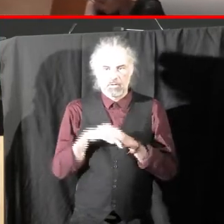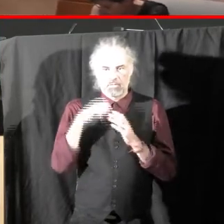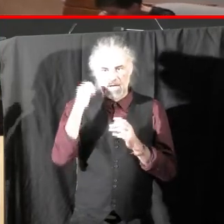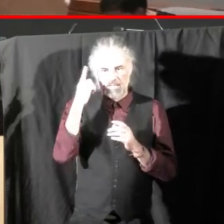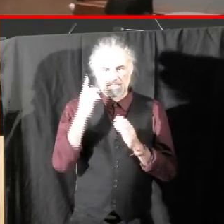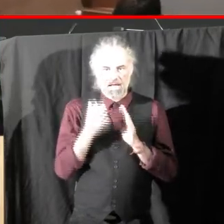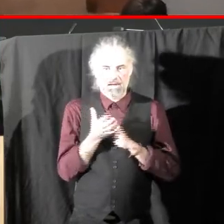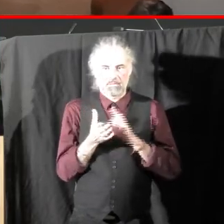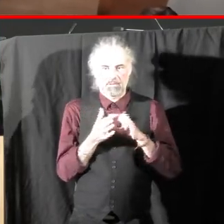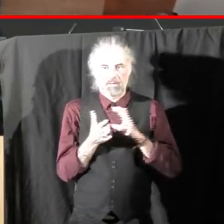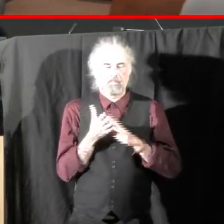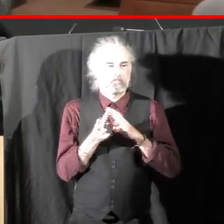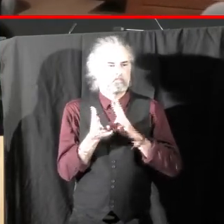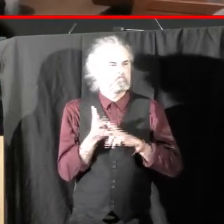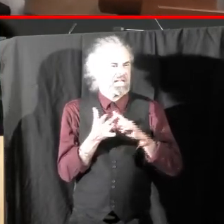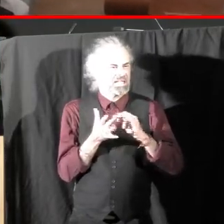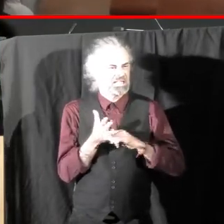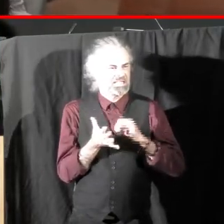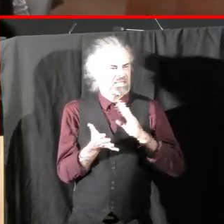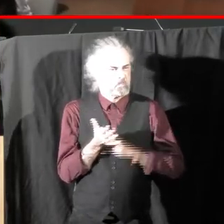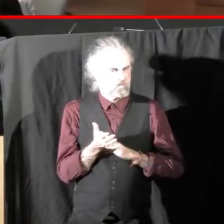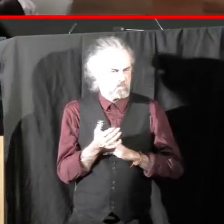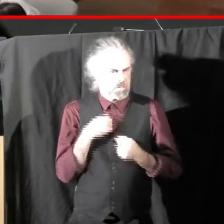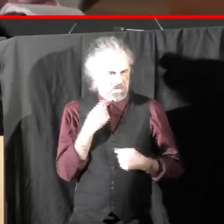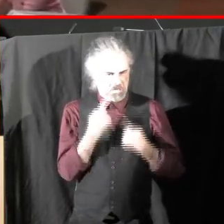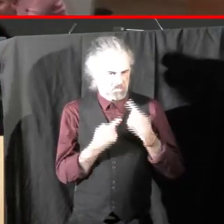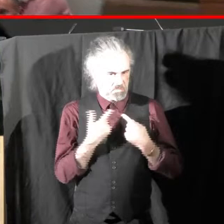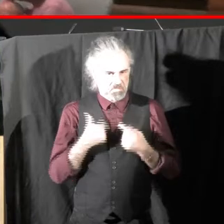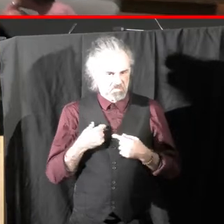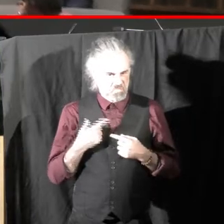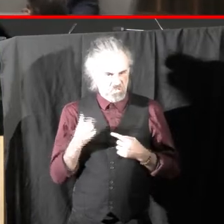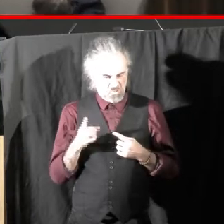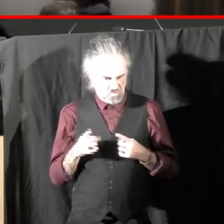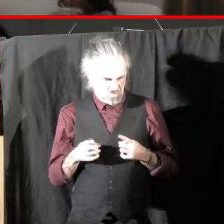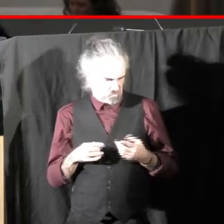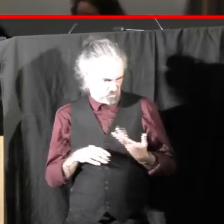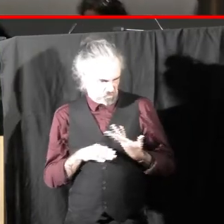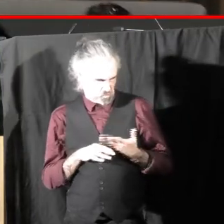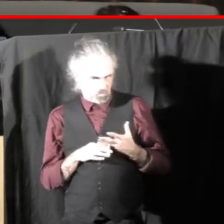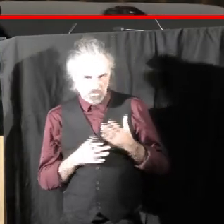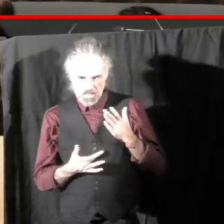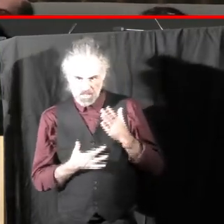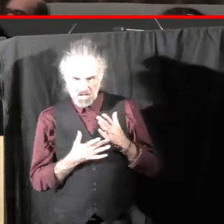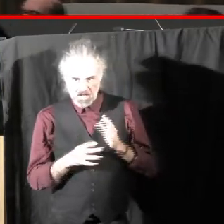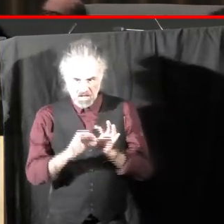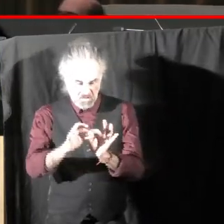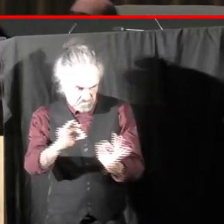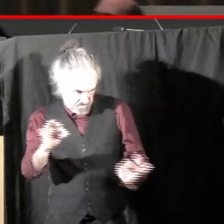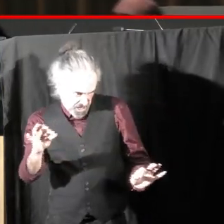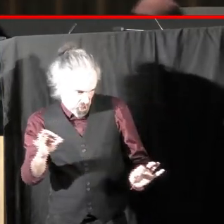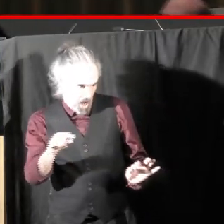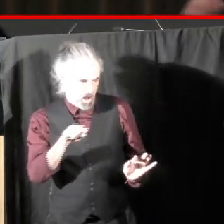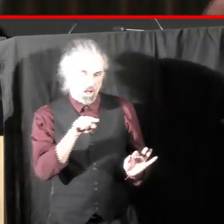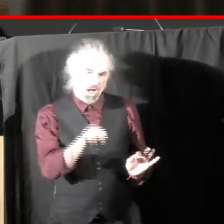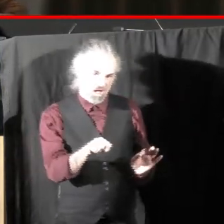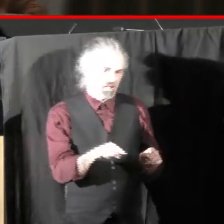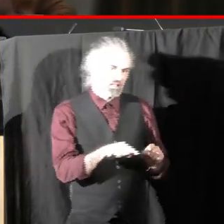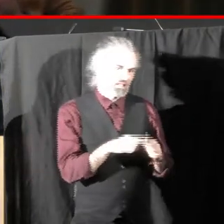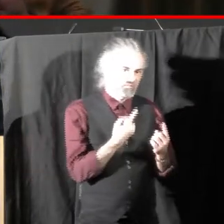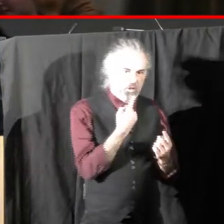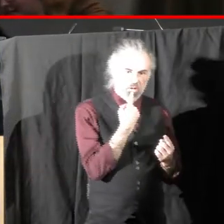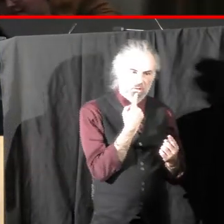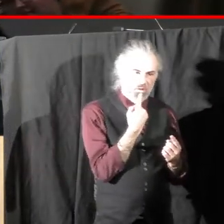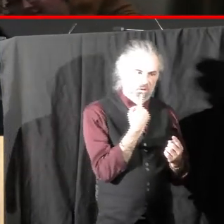mechanism. Could you explain that to me? And is that like a new technique that measures like these different types